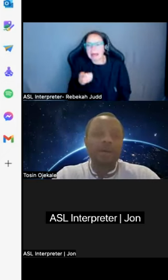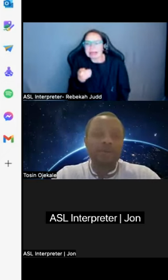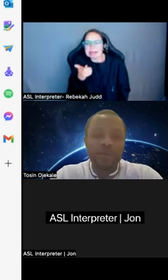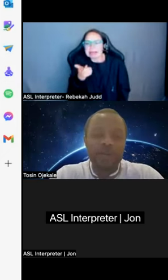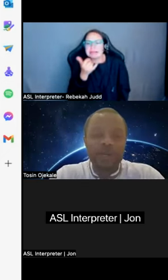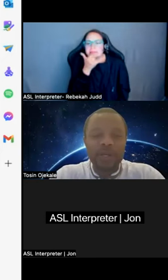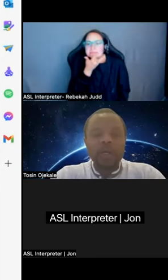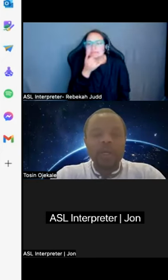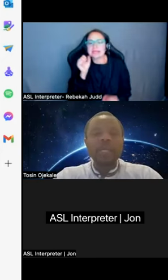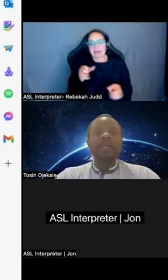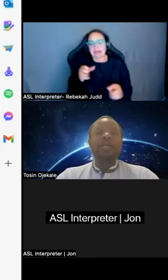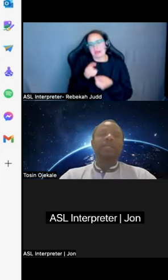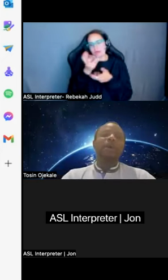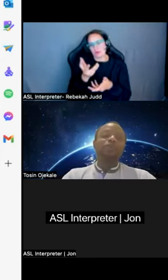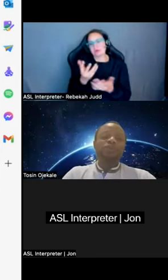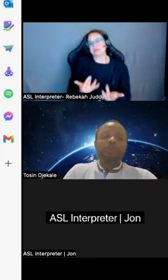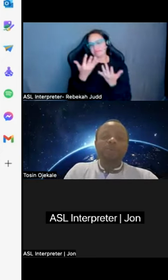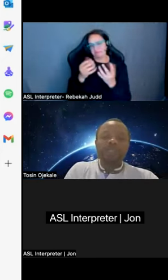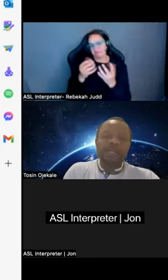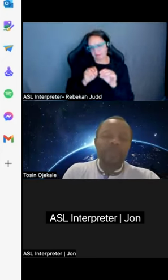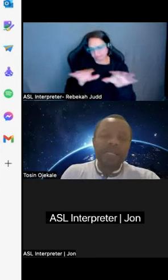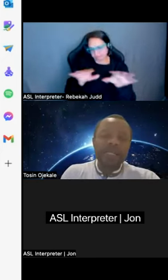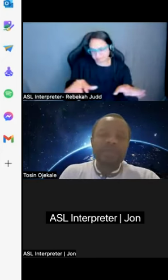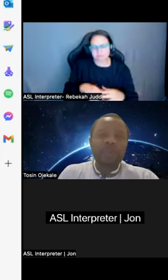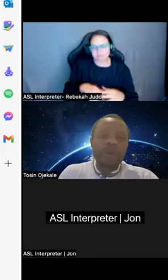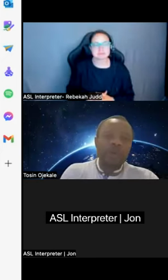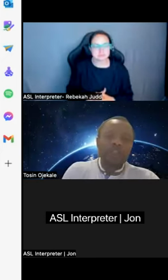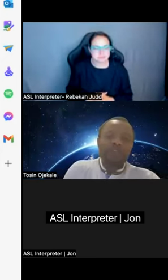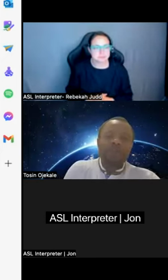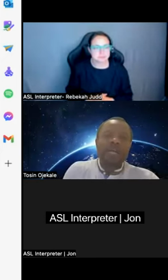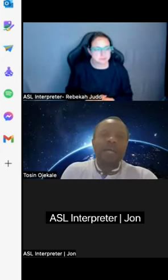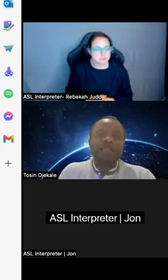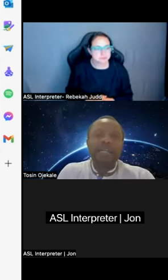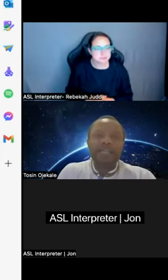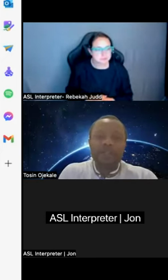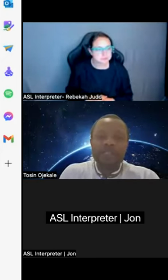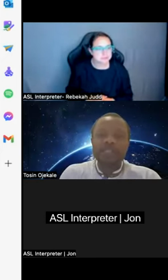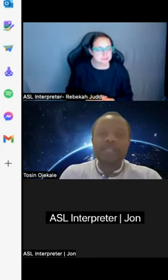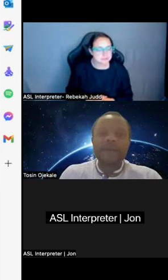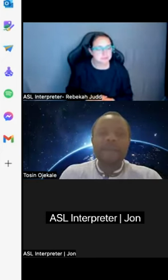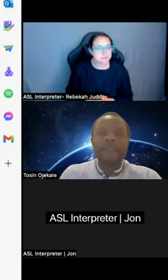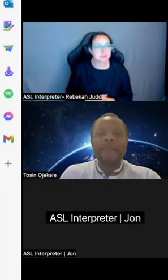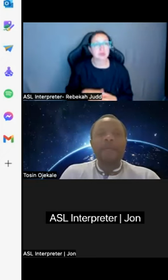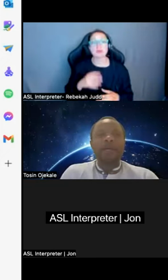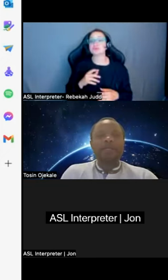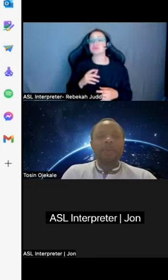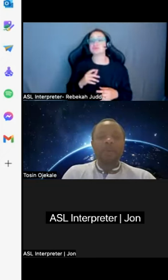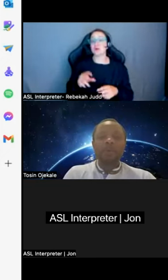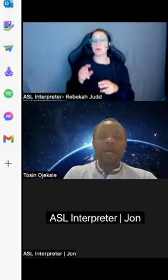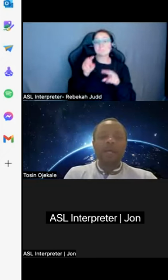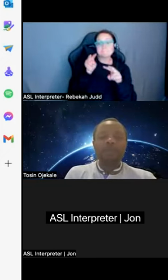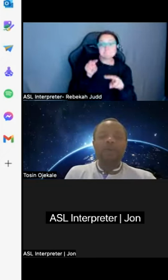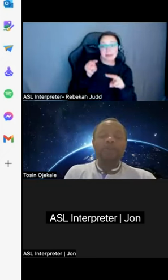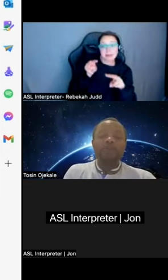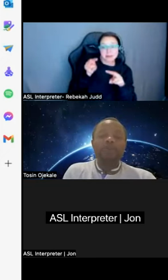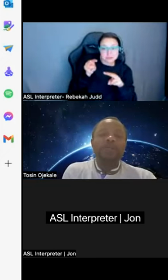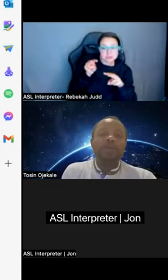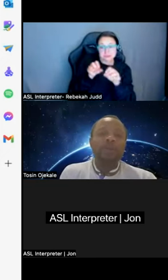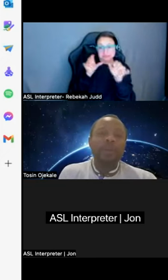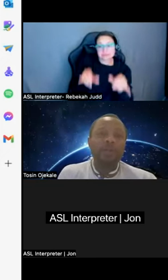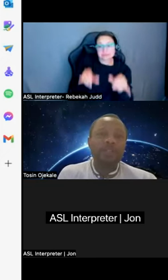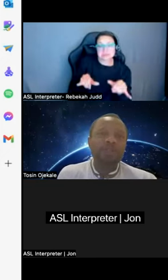fire outbreak. Okay, now to put in place proper monitoring detection system, so for you